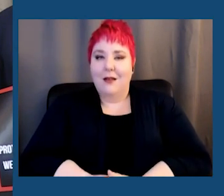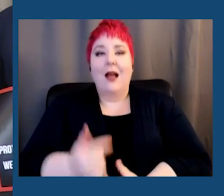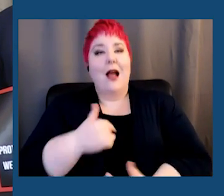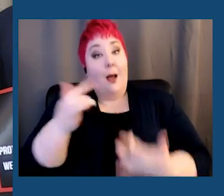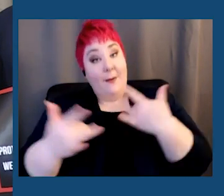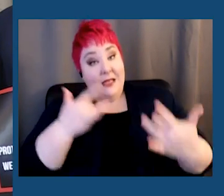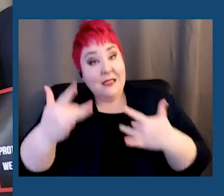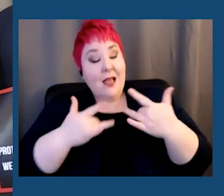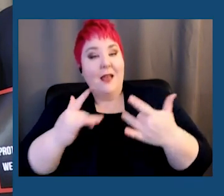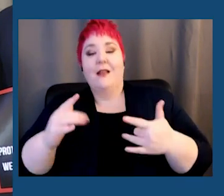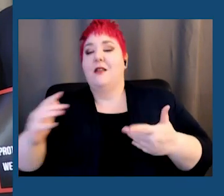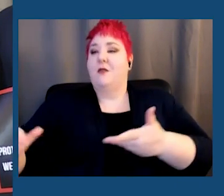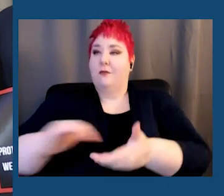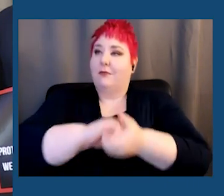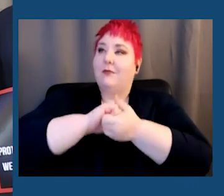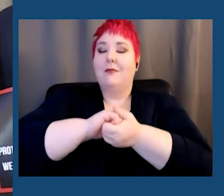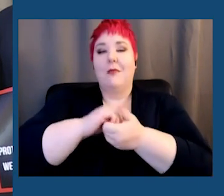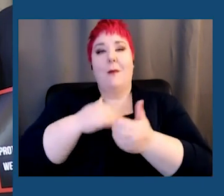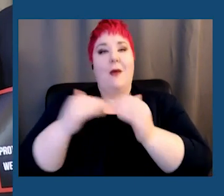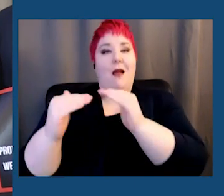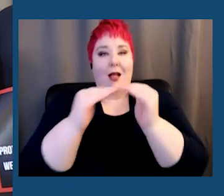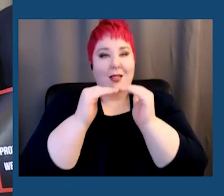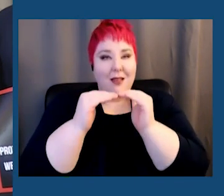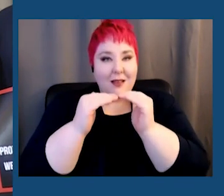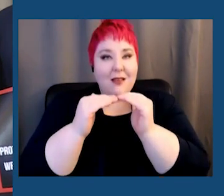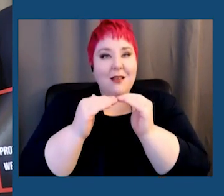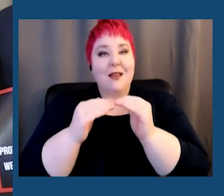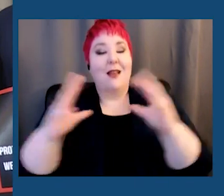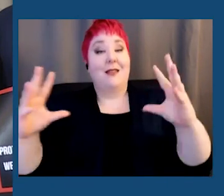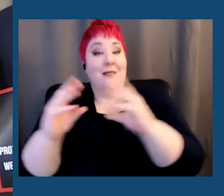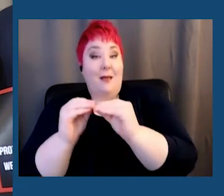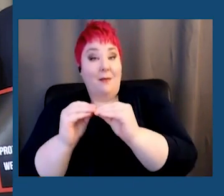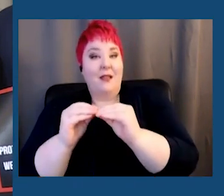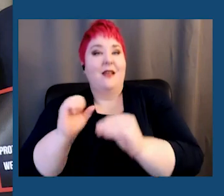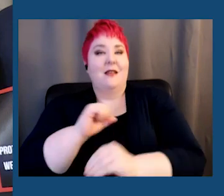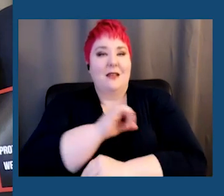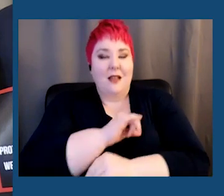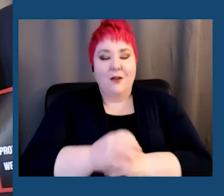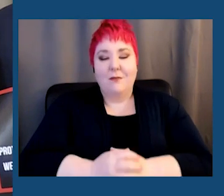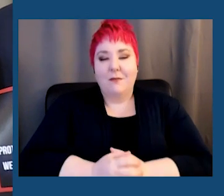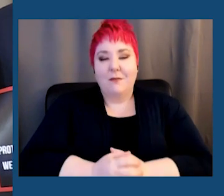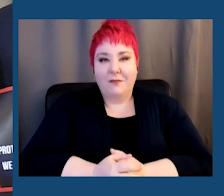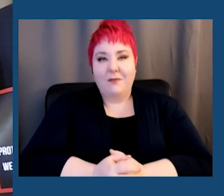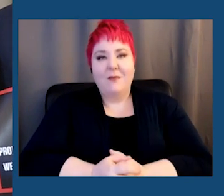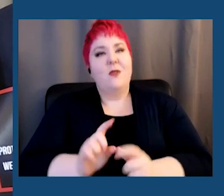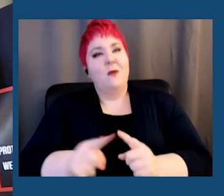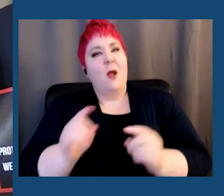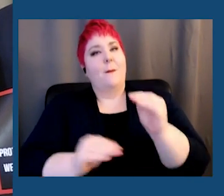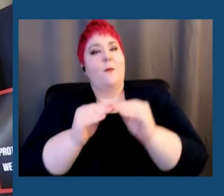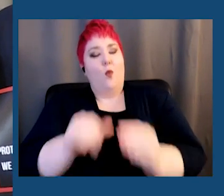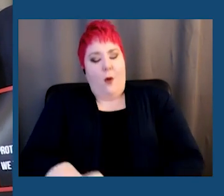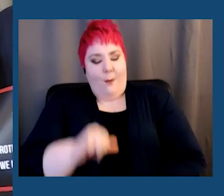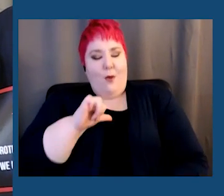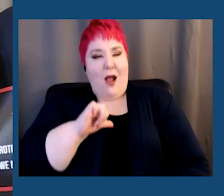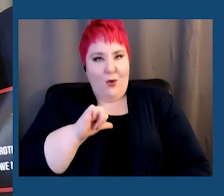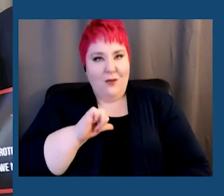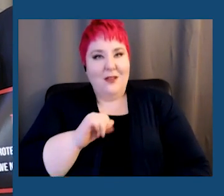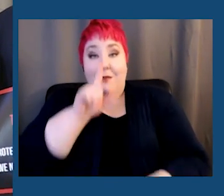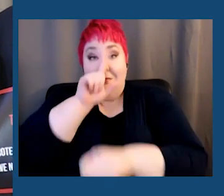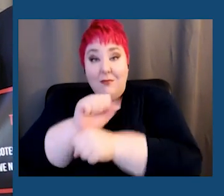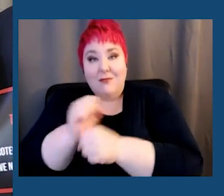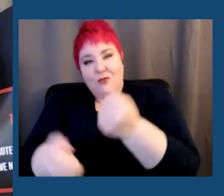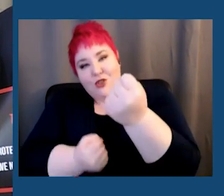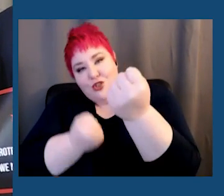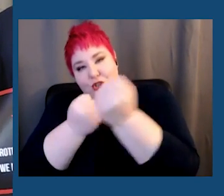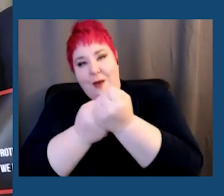alongside with my colleague in the Assembly and the Senate, but I'm even prouder to have real champions stand next to me today.